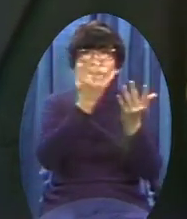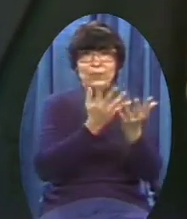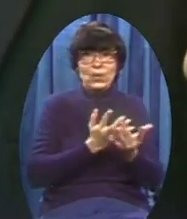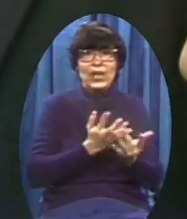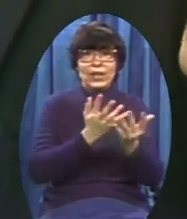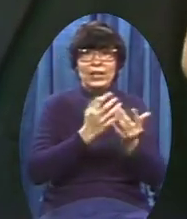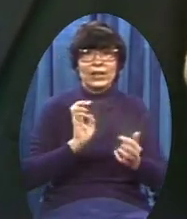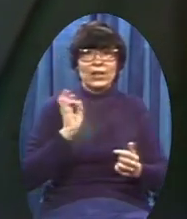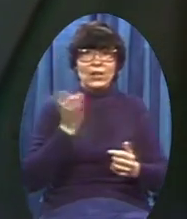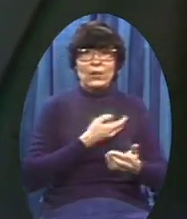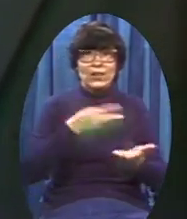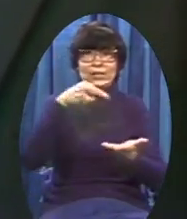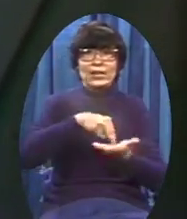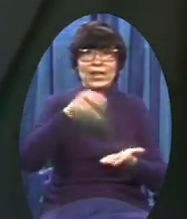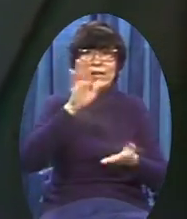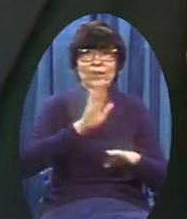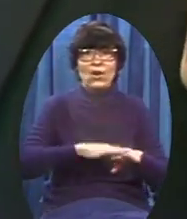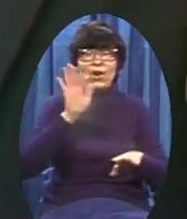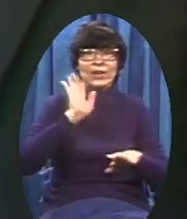up.